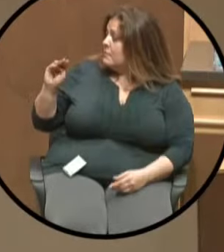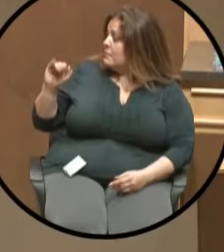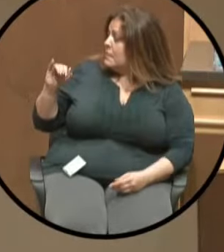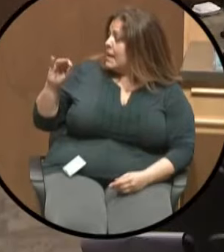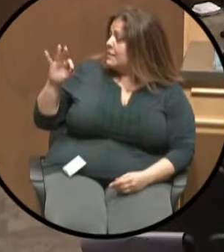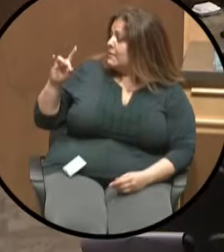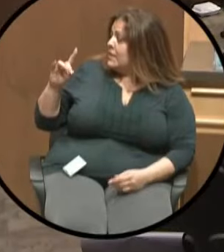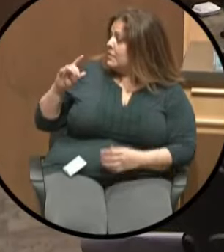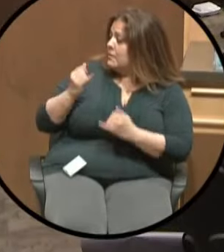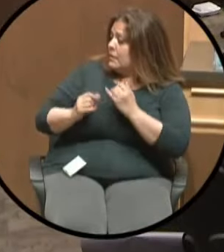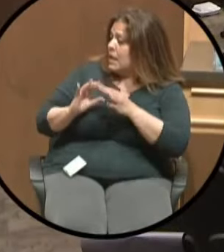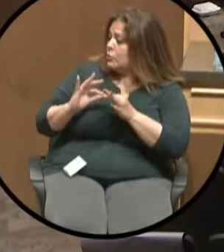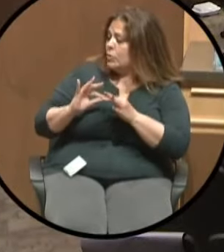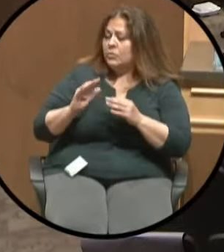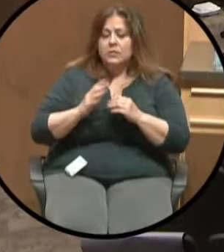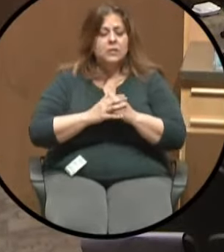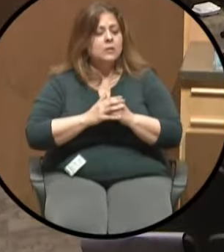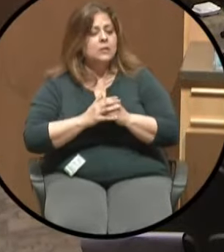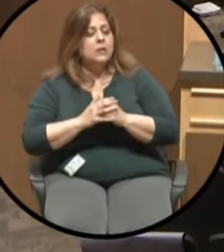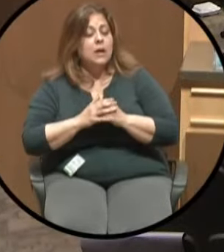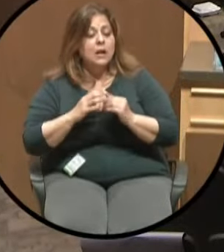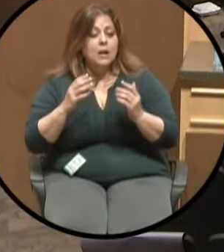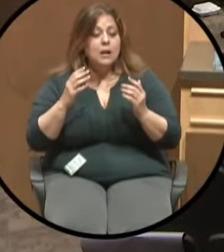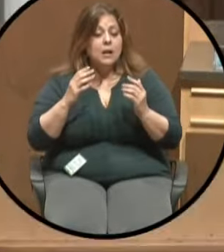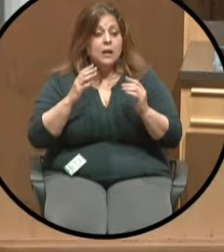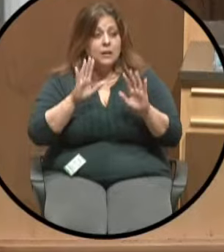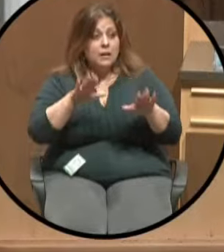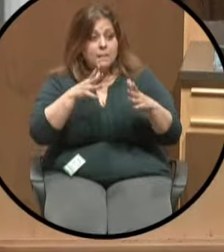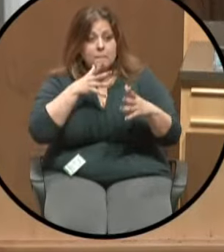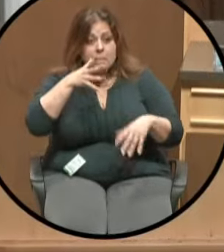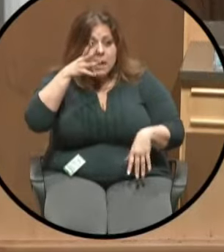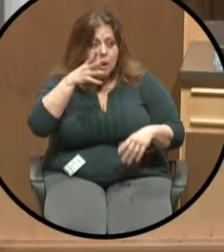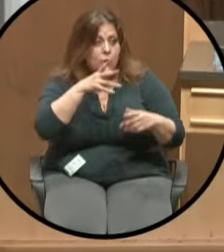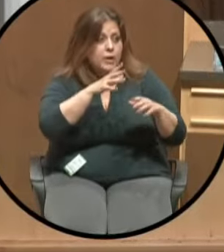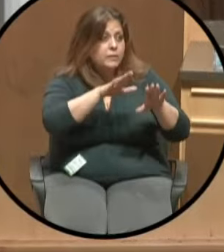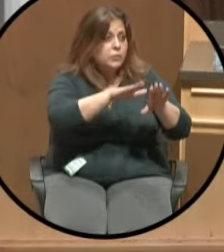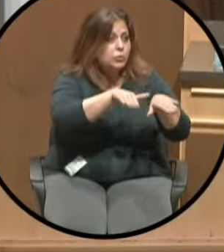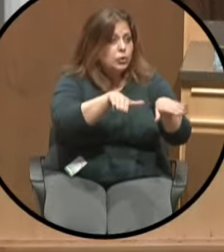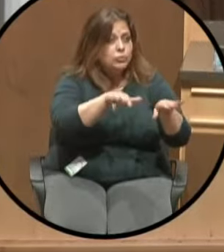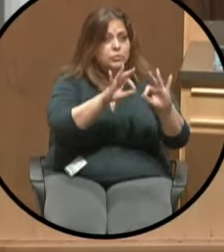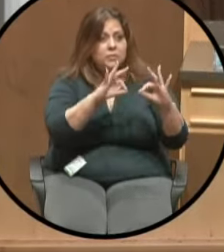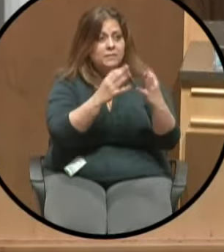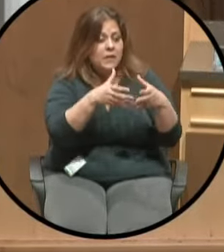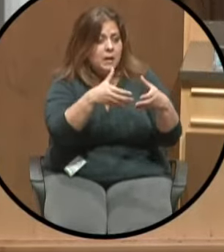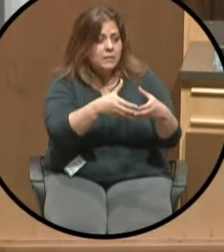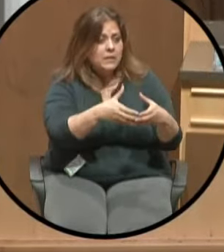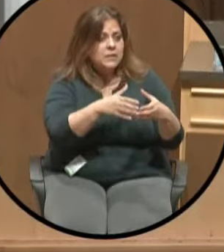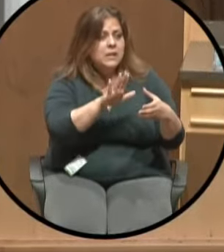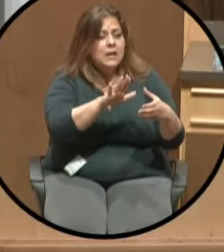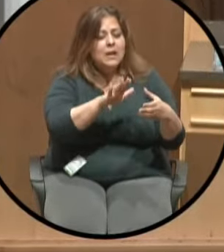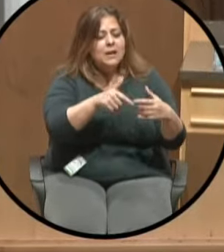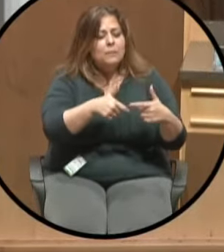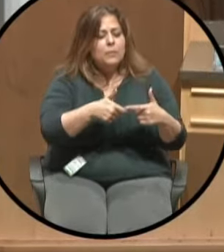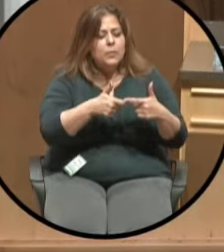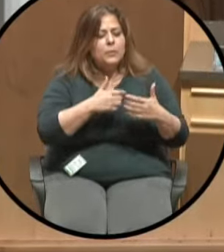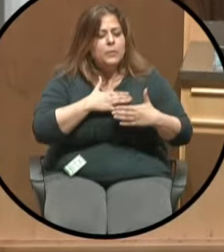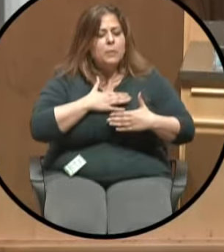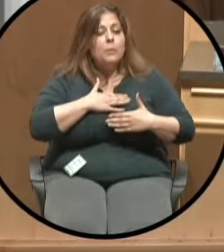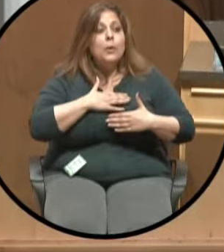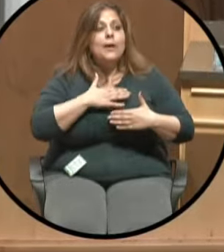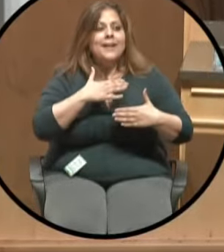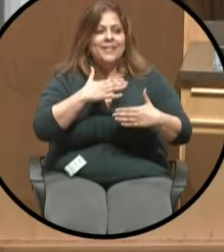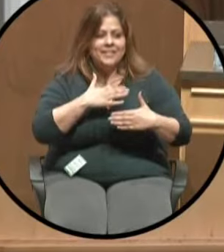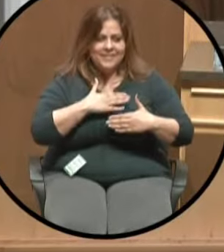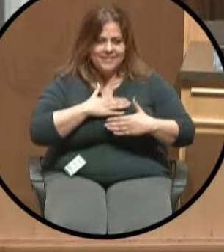I just want to point out to any family members, parents, children, take a deep breath. This is a lot